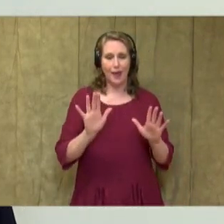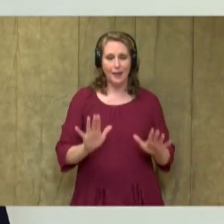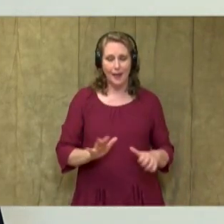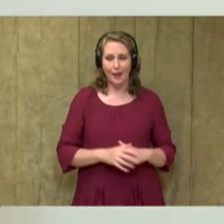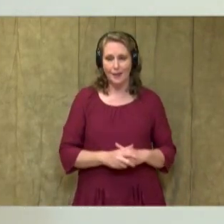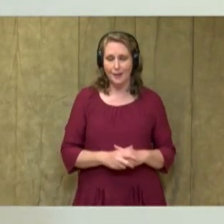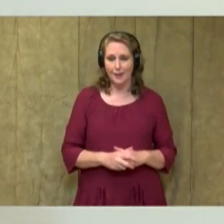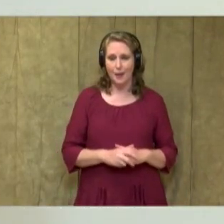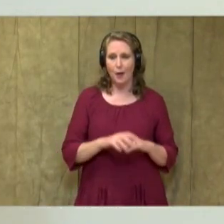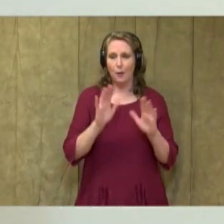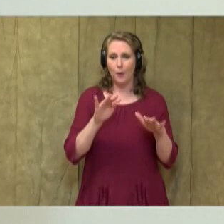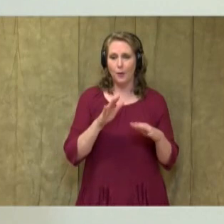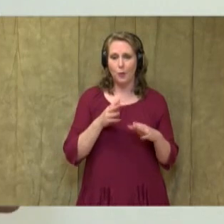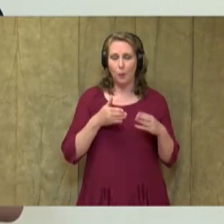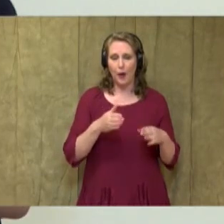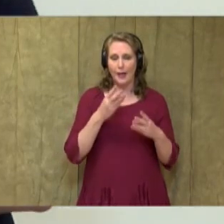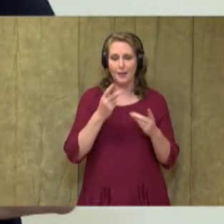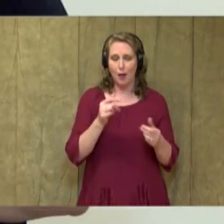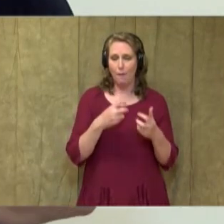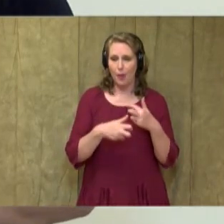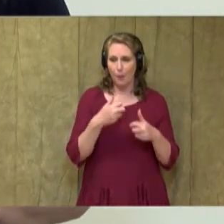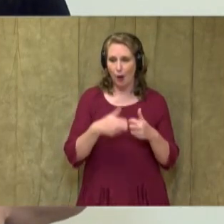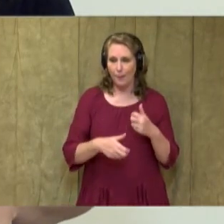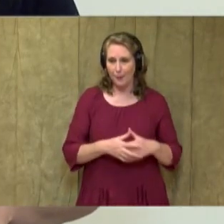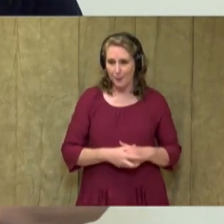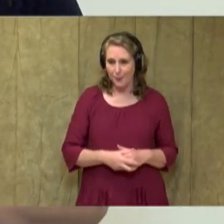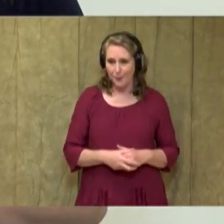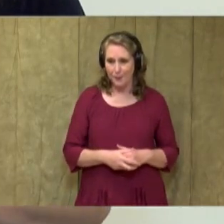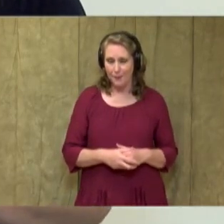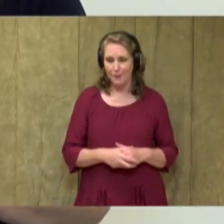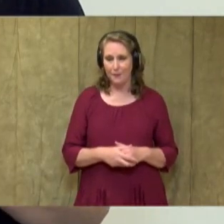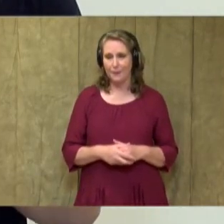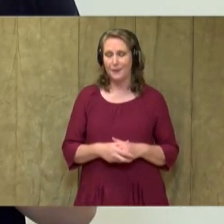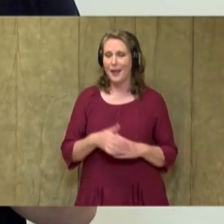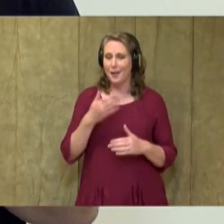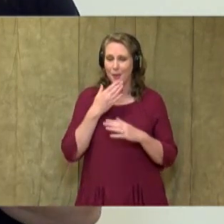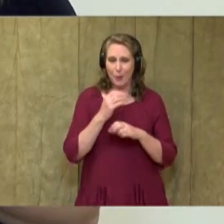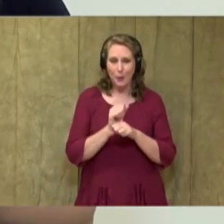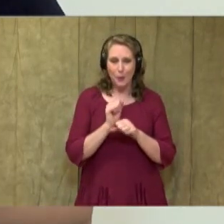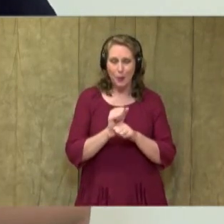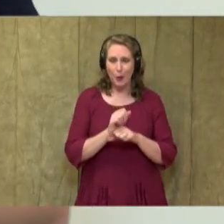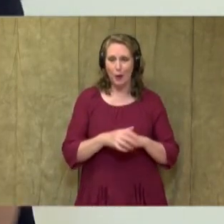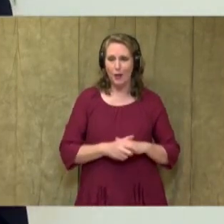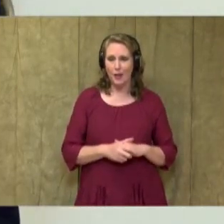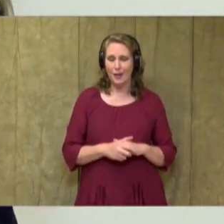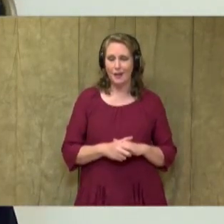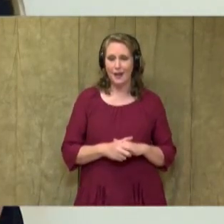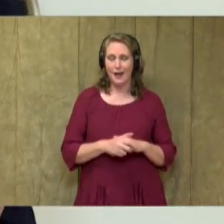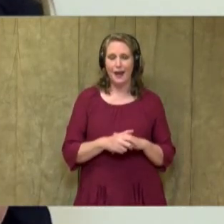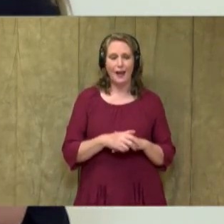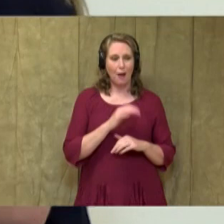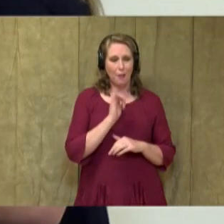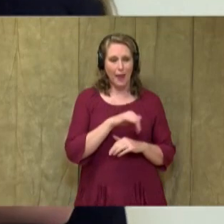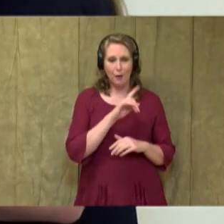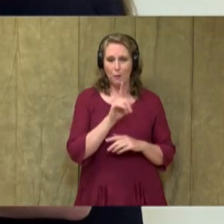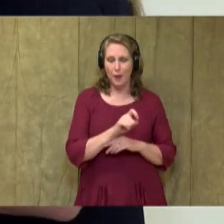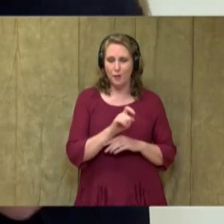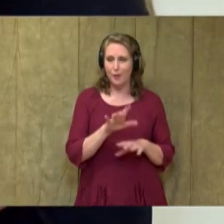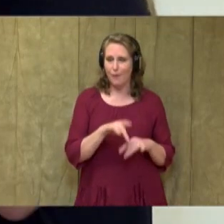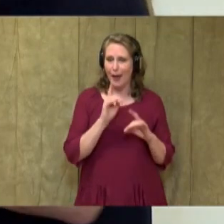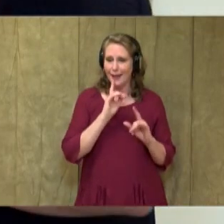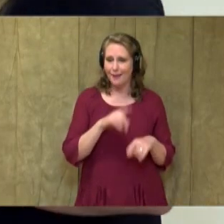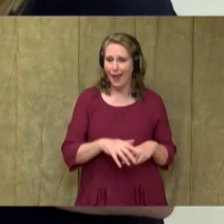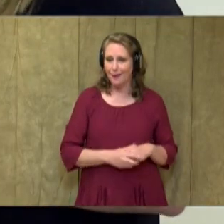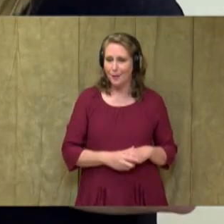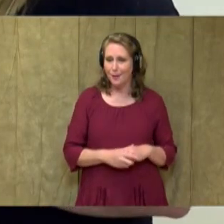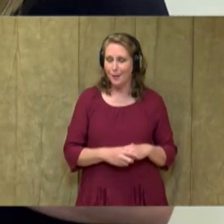fantastic. That's a great way to solve that problem. All right. Good job, guys, on solving that problem with me. Let's